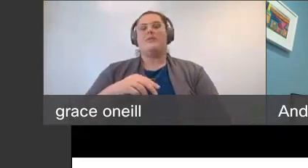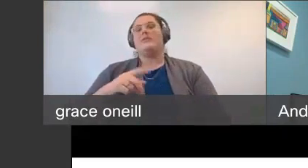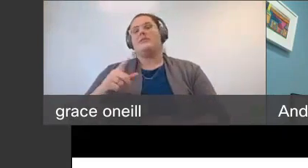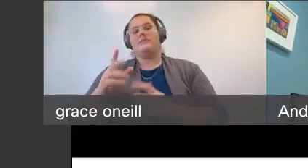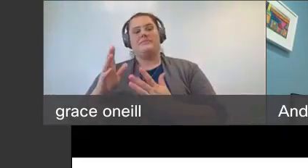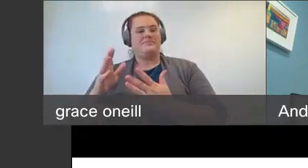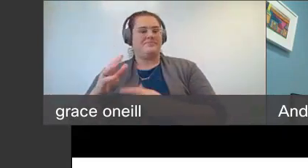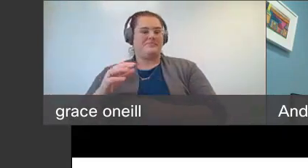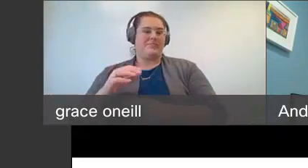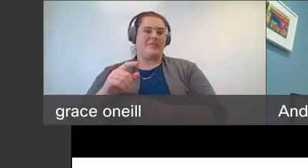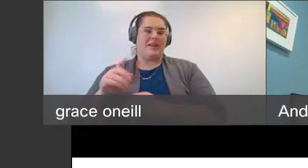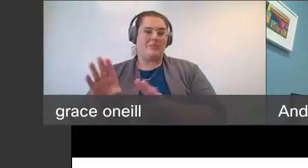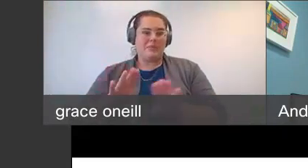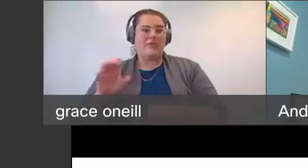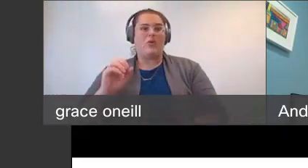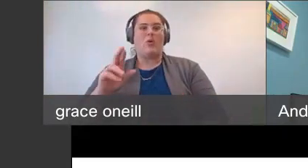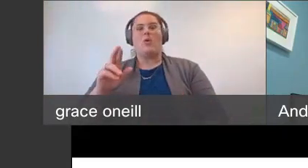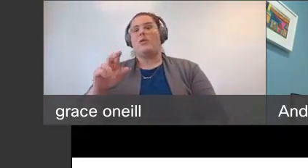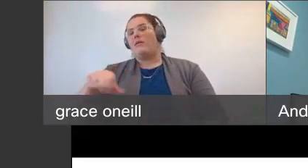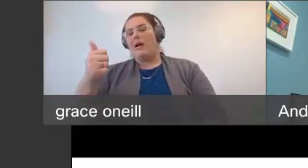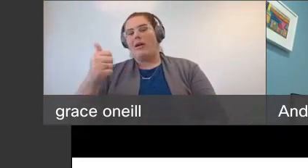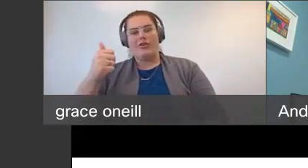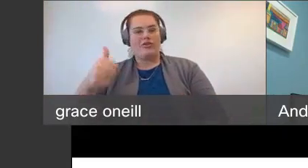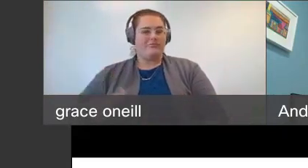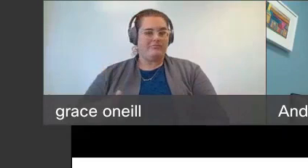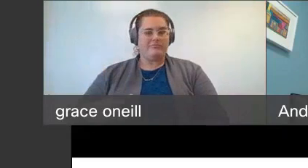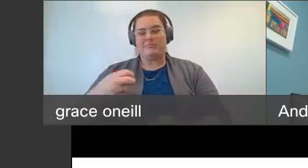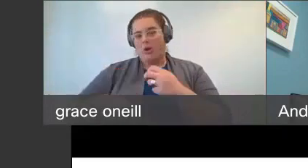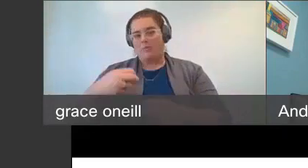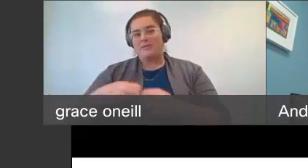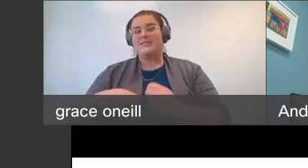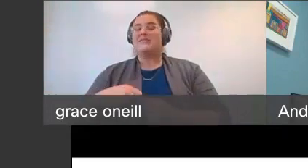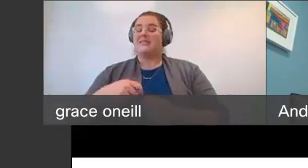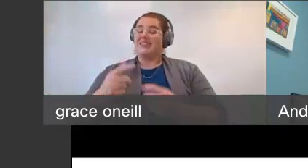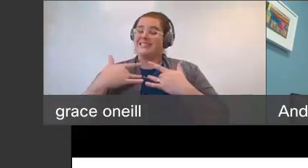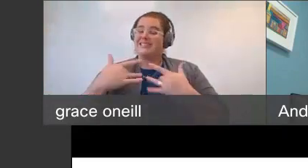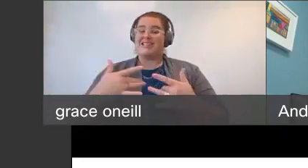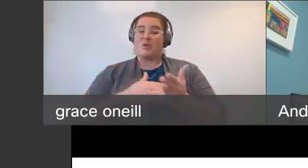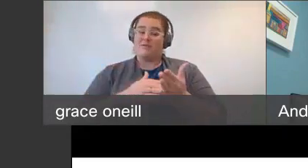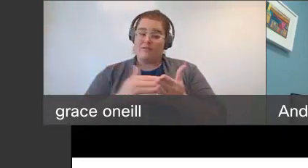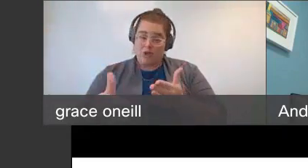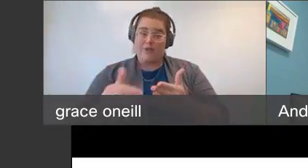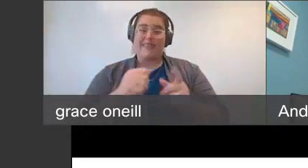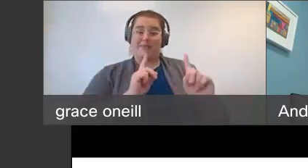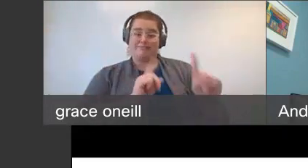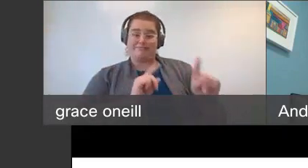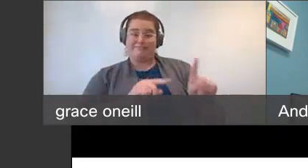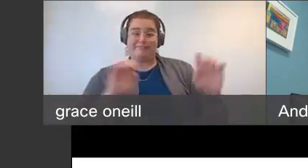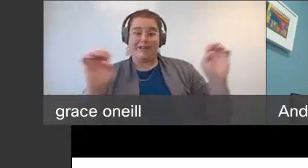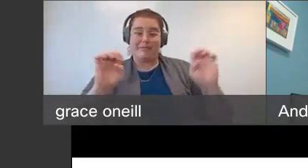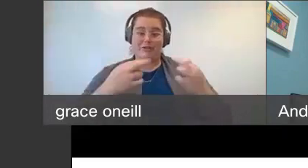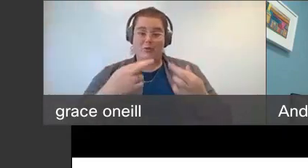more frequently. The causes of this frequent ER use, as I mentioned, is they do have comorbidities that make them